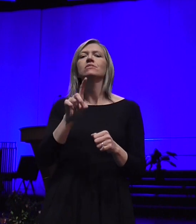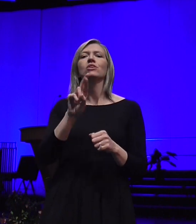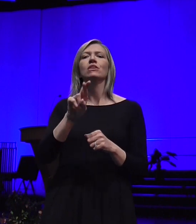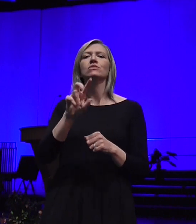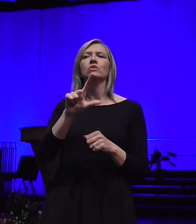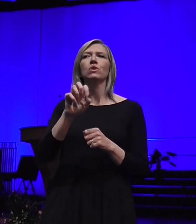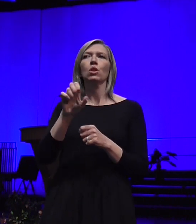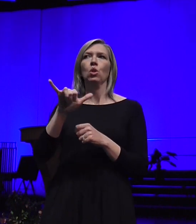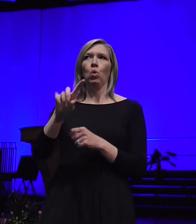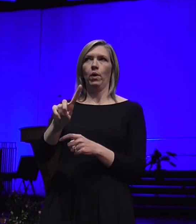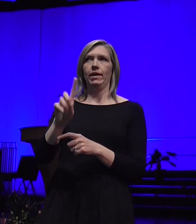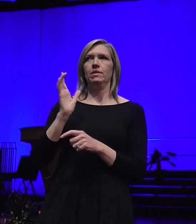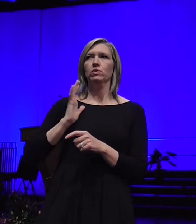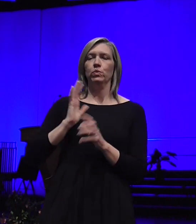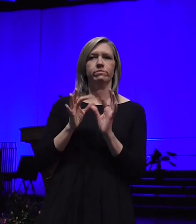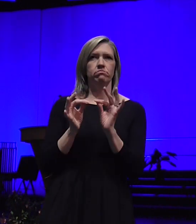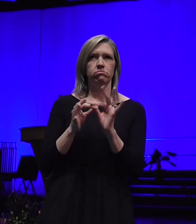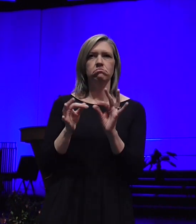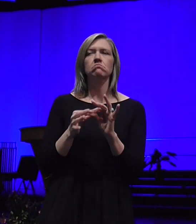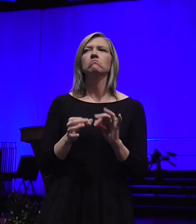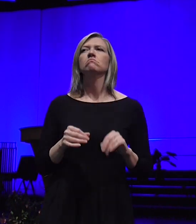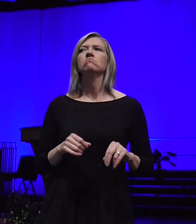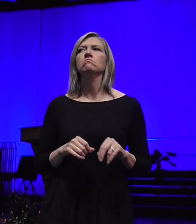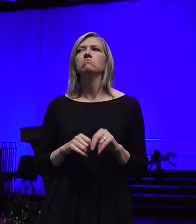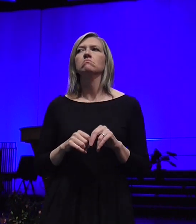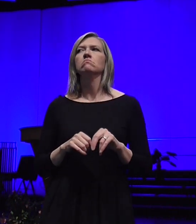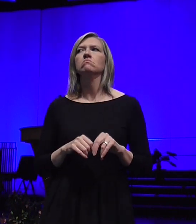used to say.